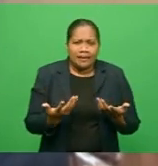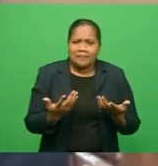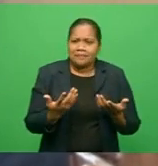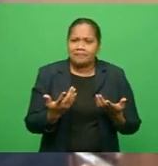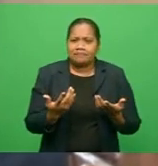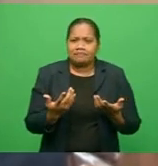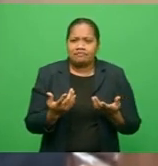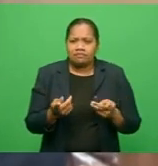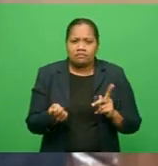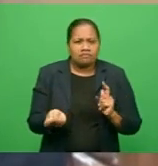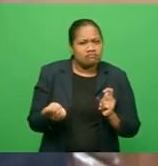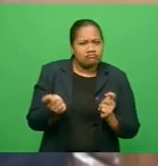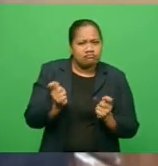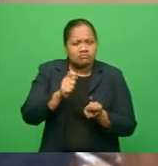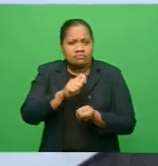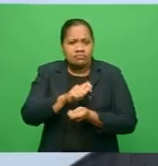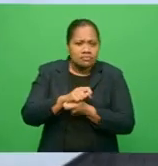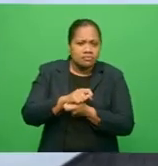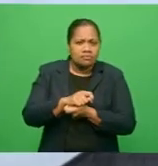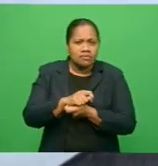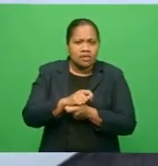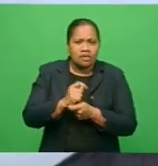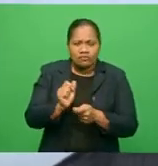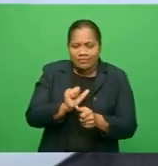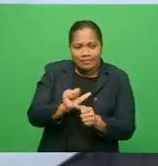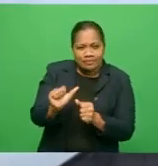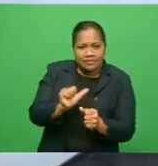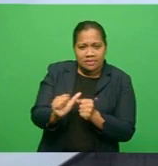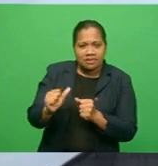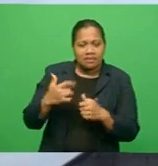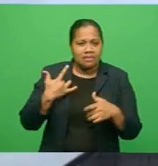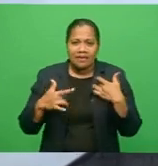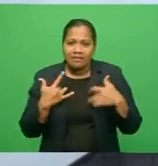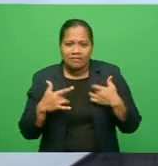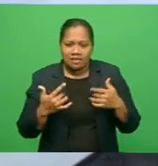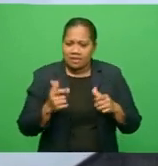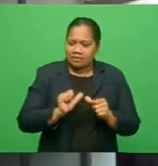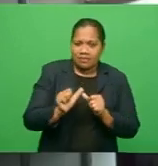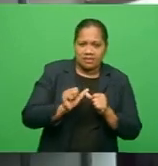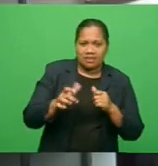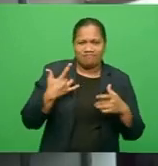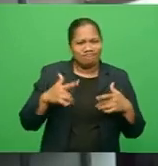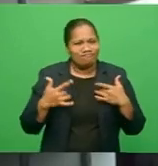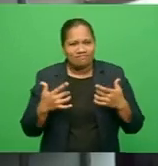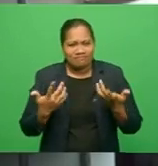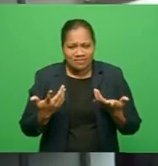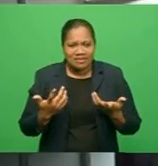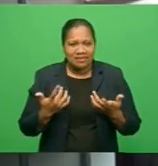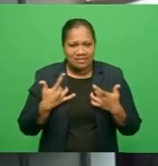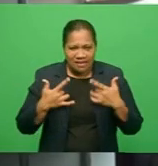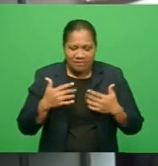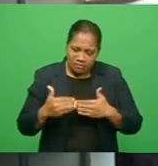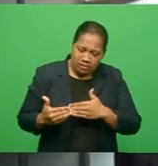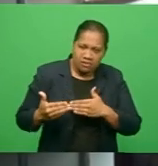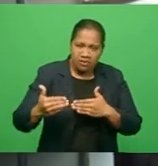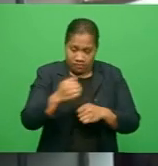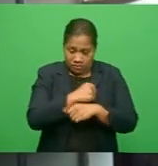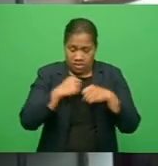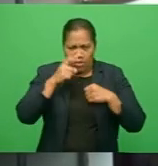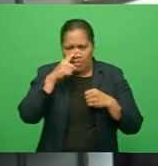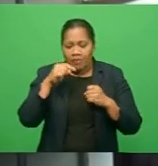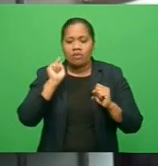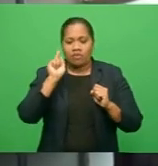it to better living, to better life for our people. That is what comes out in